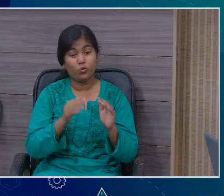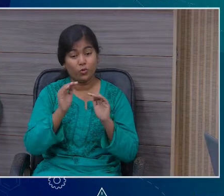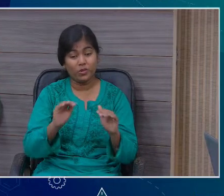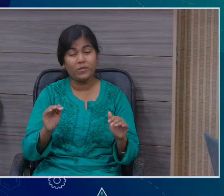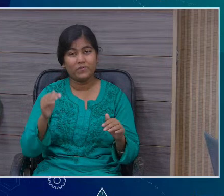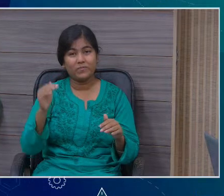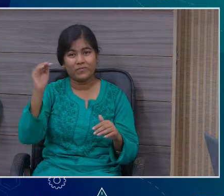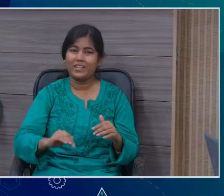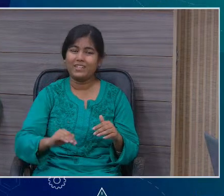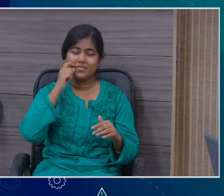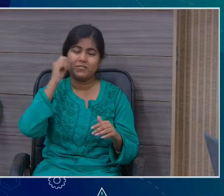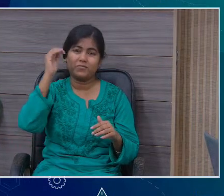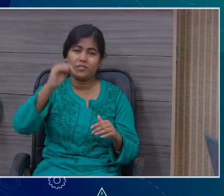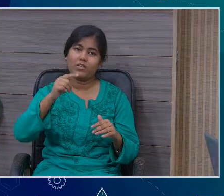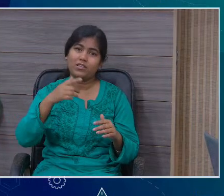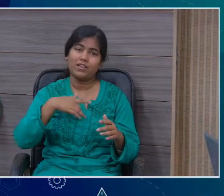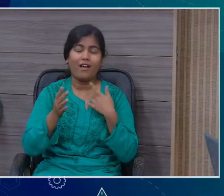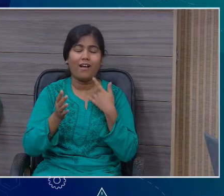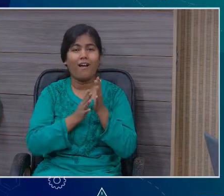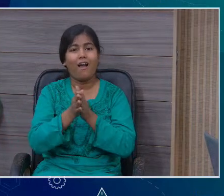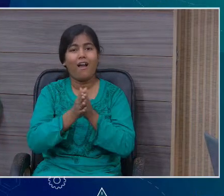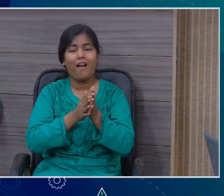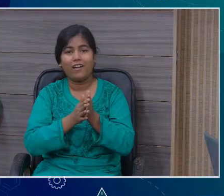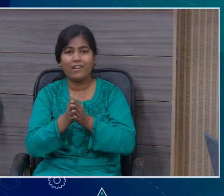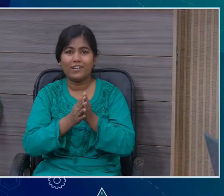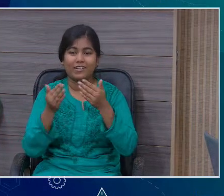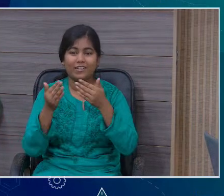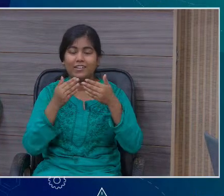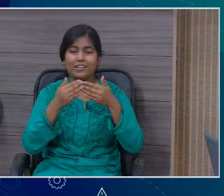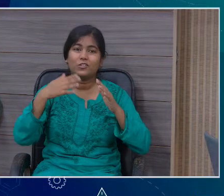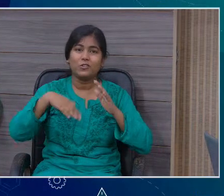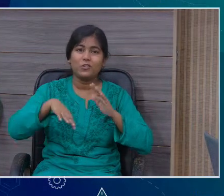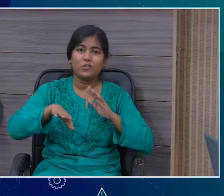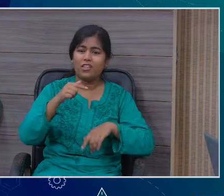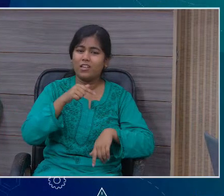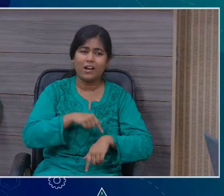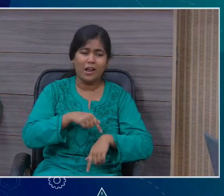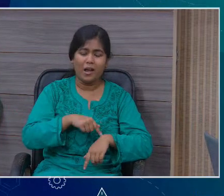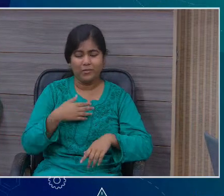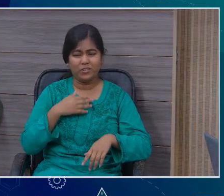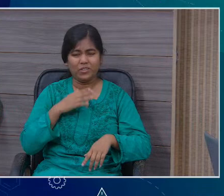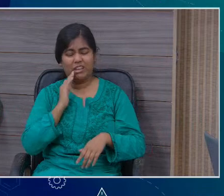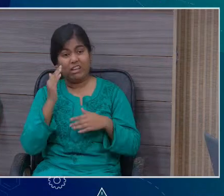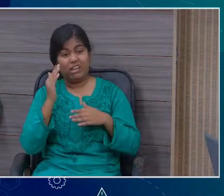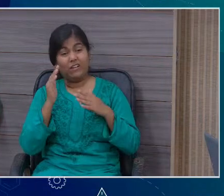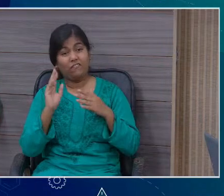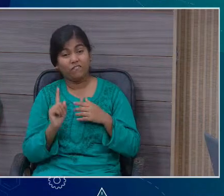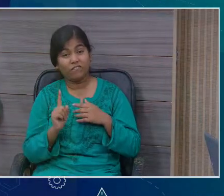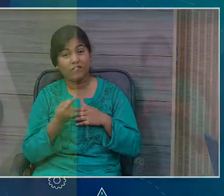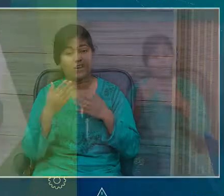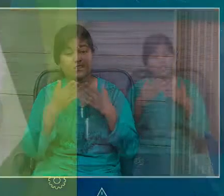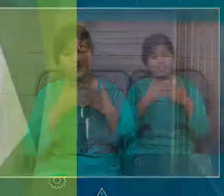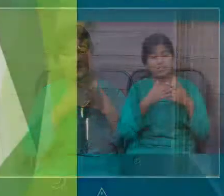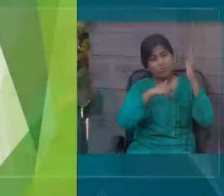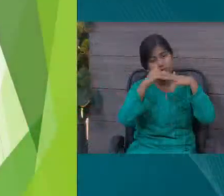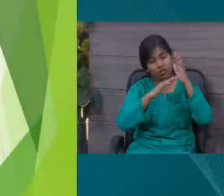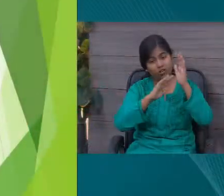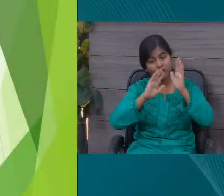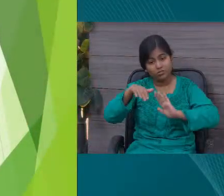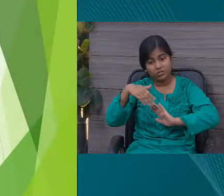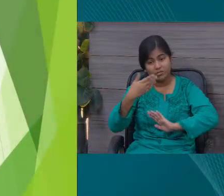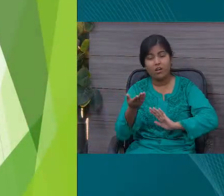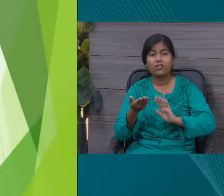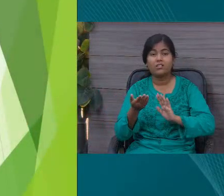is not even aware that it takes time for the school to build. So he explains the child that, and he is himself also very